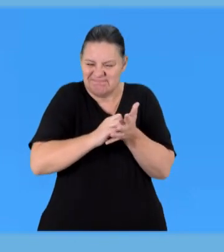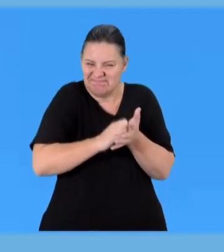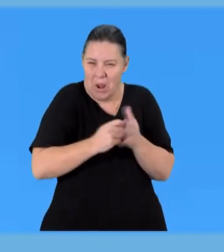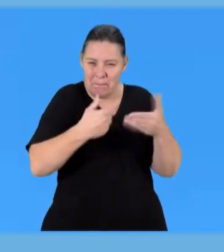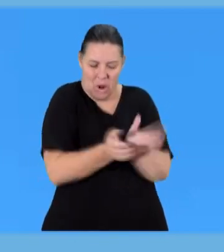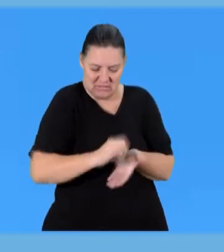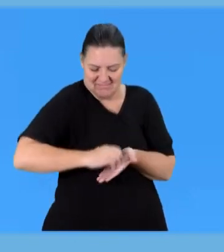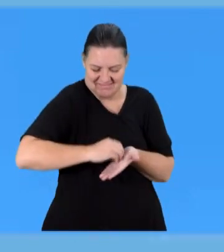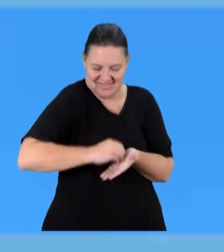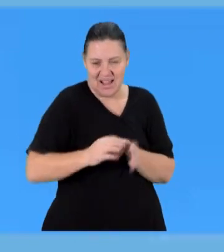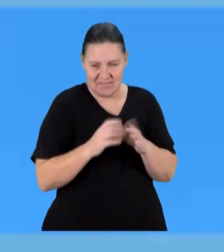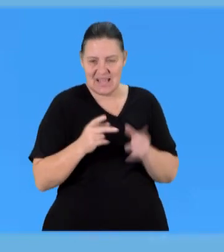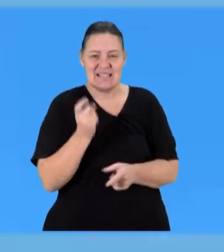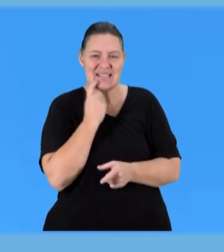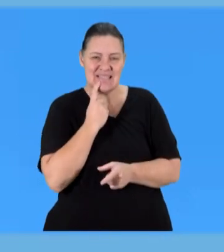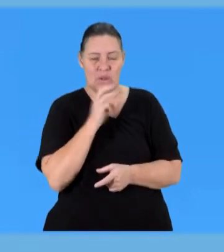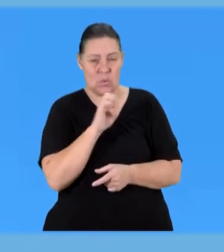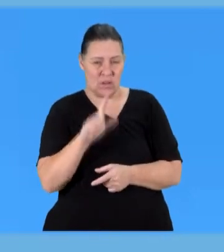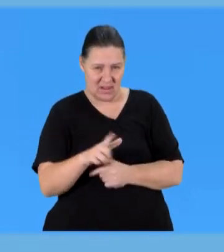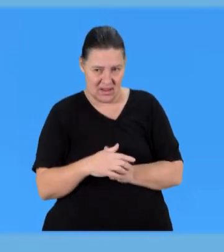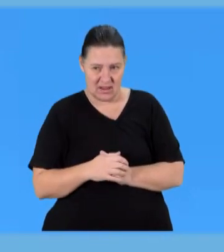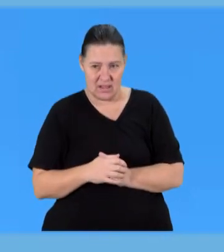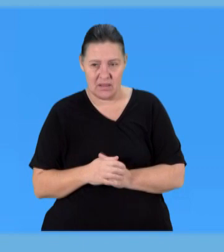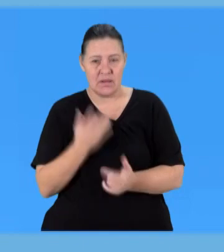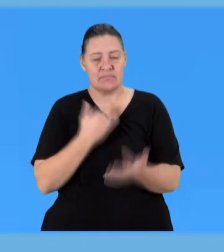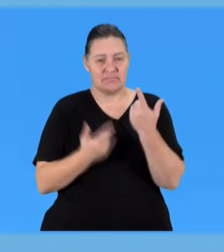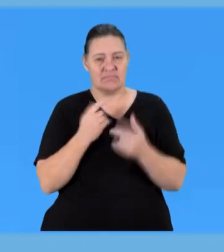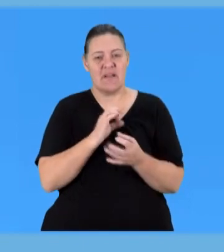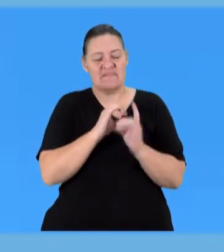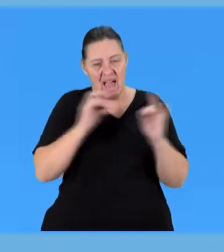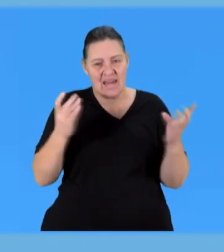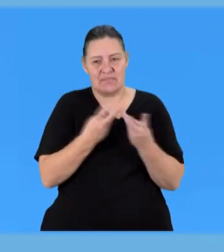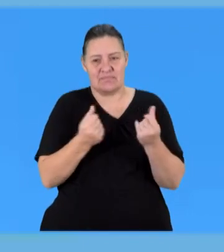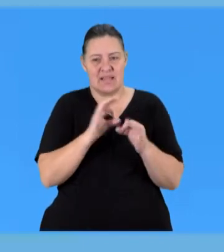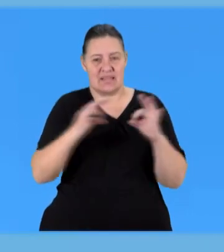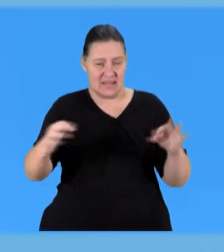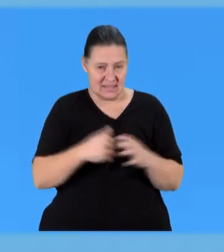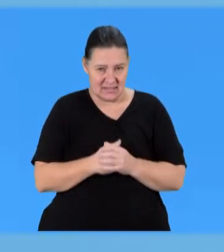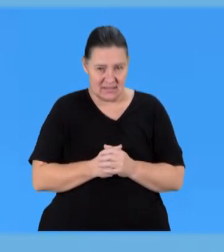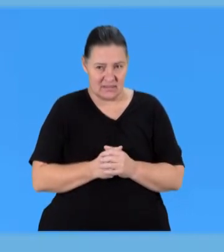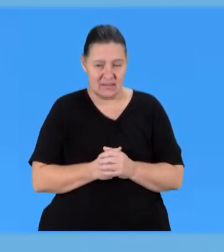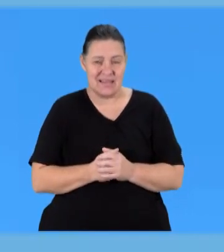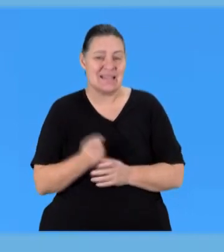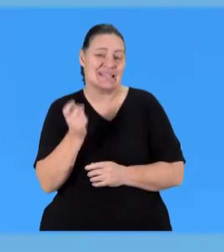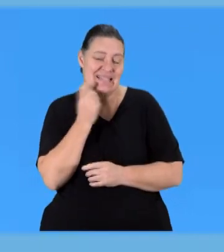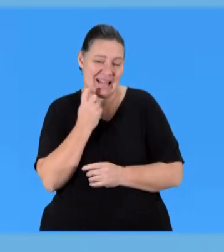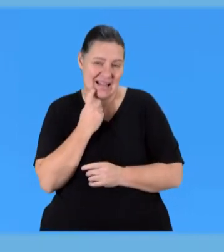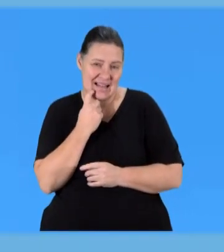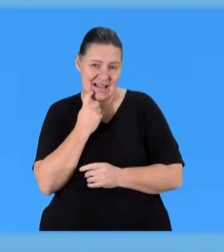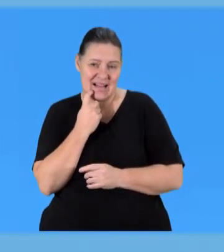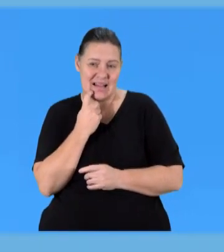also need to know, we need to remember that our steel wool, it is a wire wool that is made of fine steel threads. Then